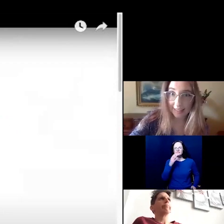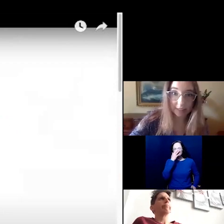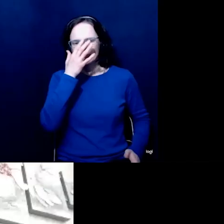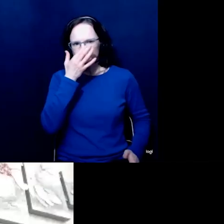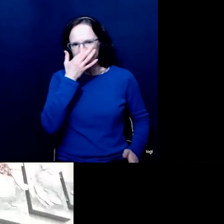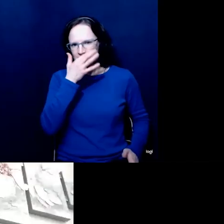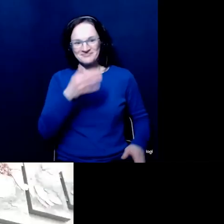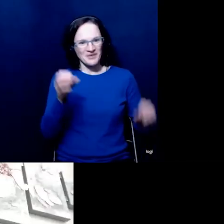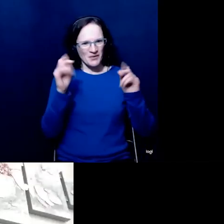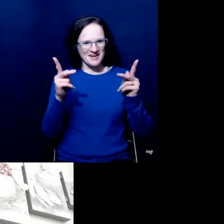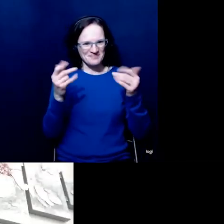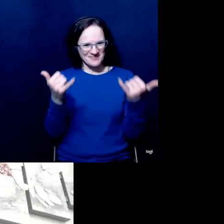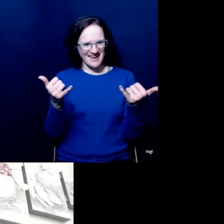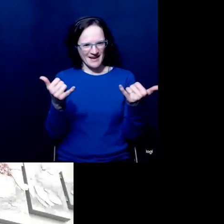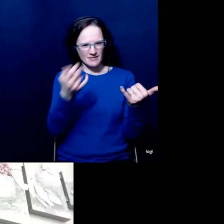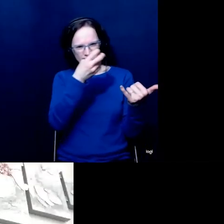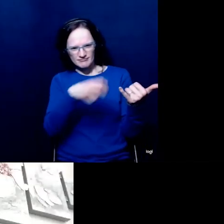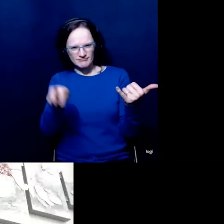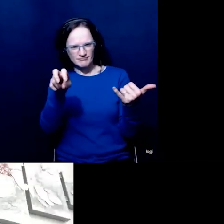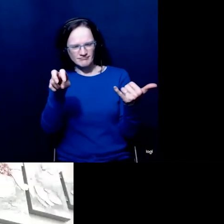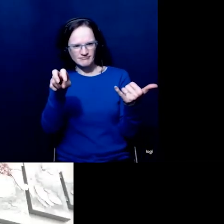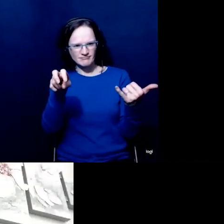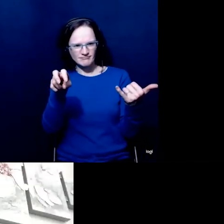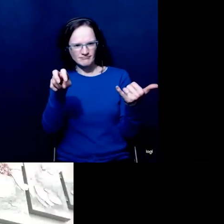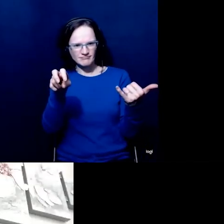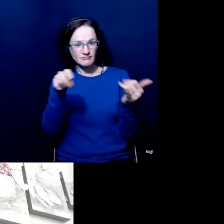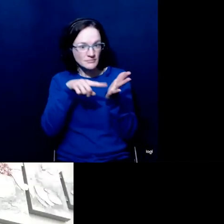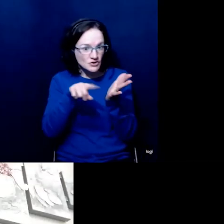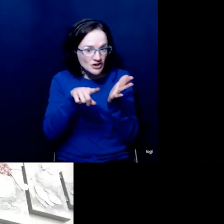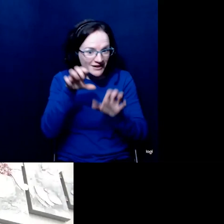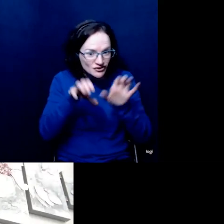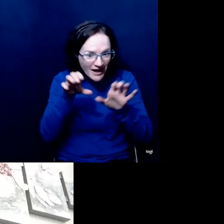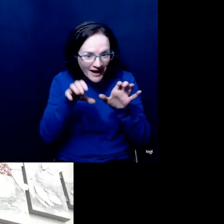Okay, so now I'm gonna go back. I'm just gonna check the chat.